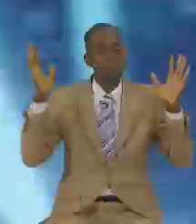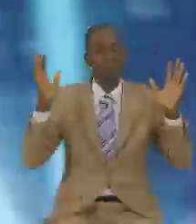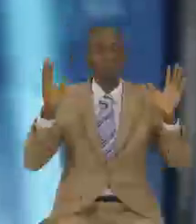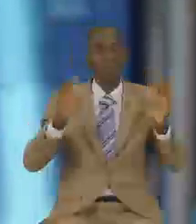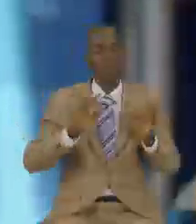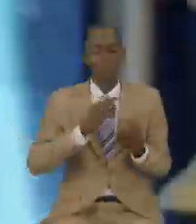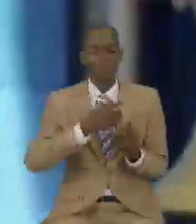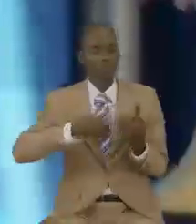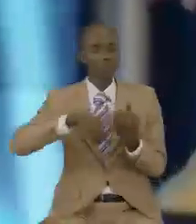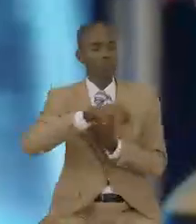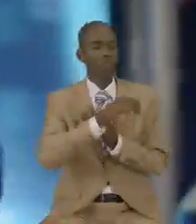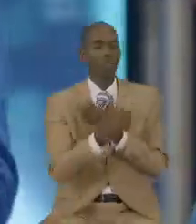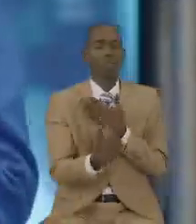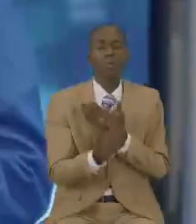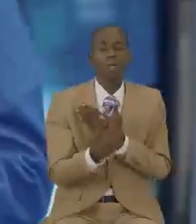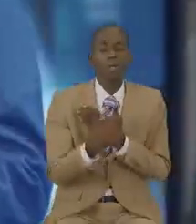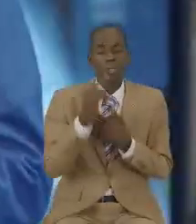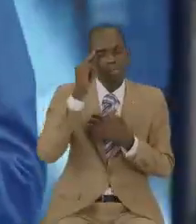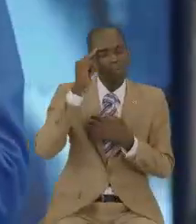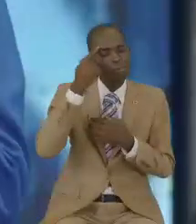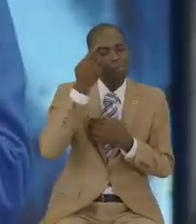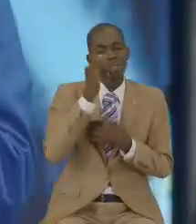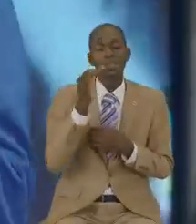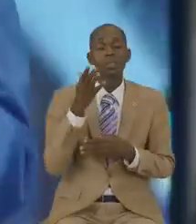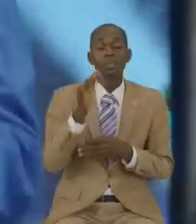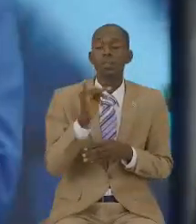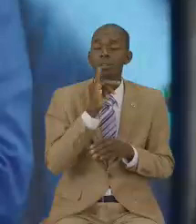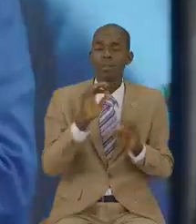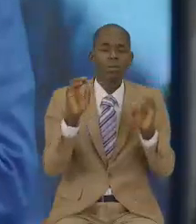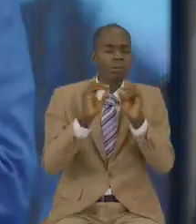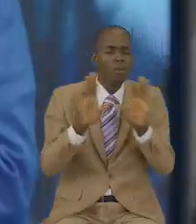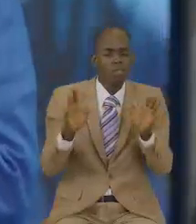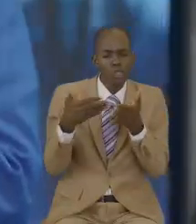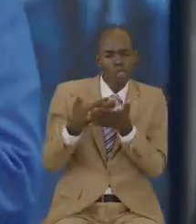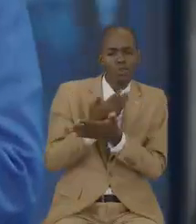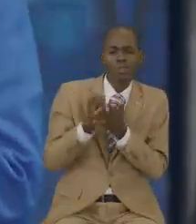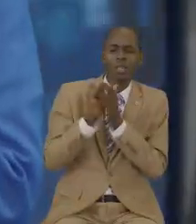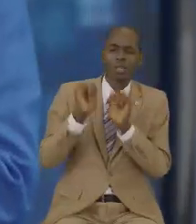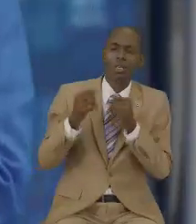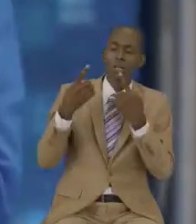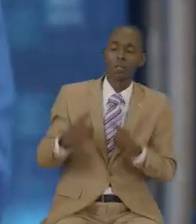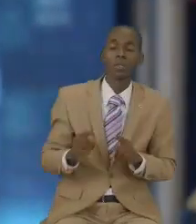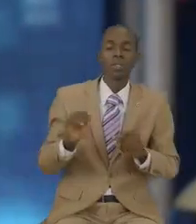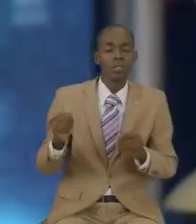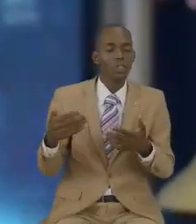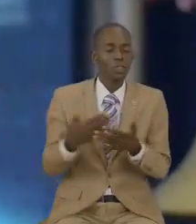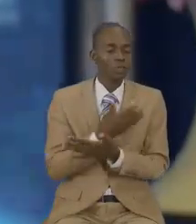back, thinking that there is nothing new that will happen, a new story,